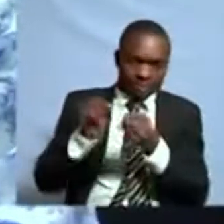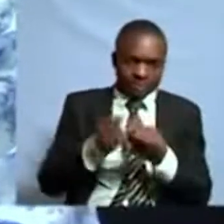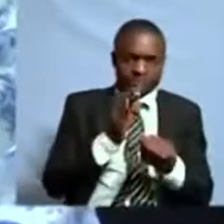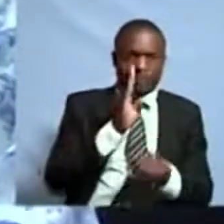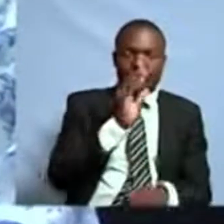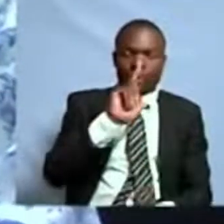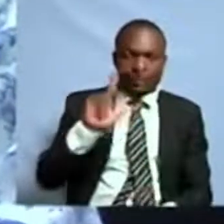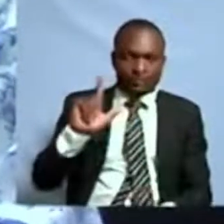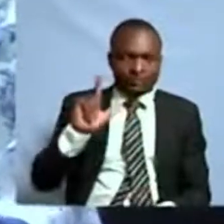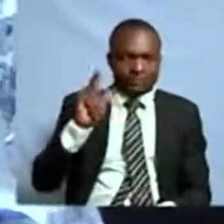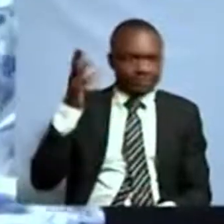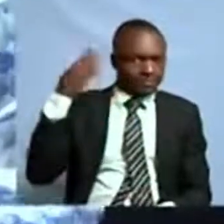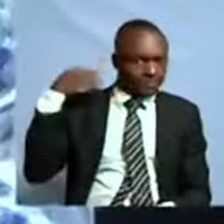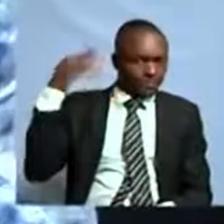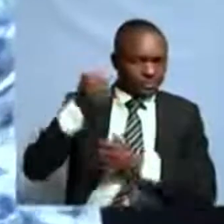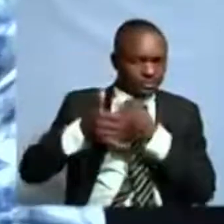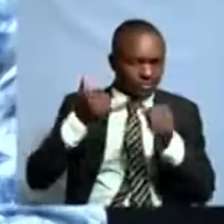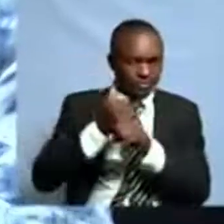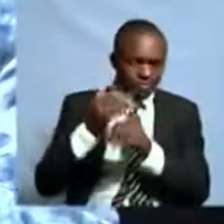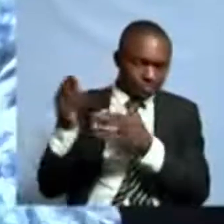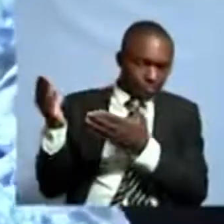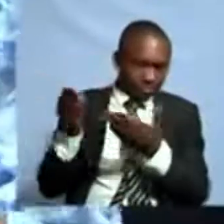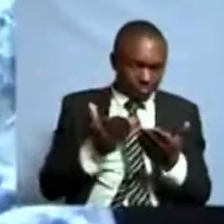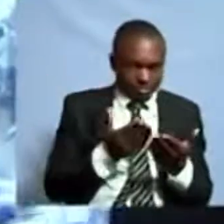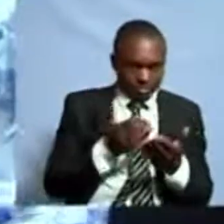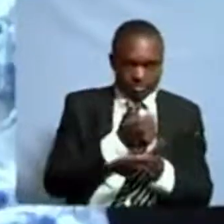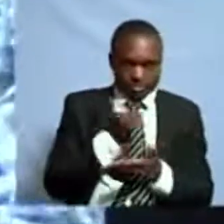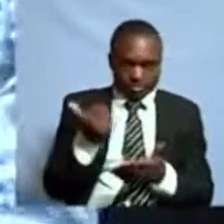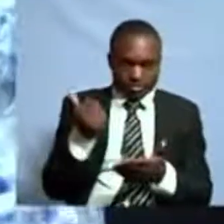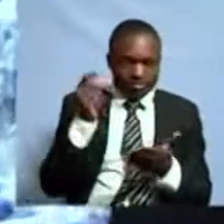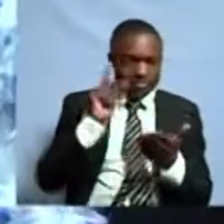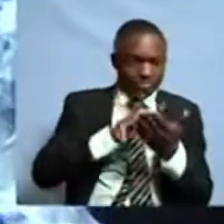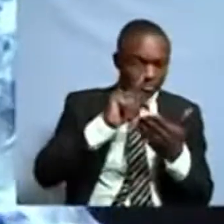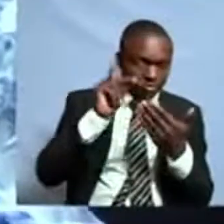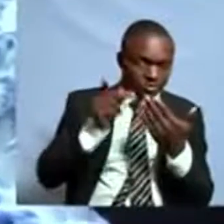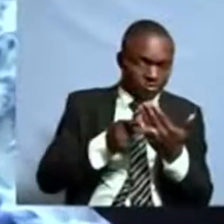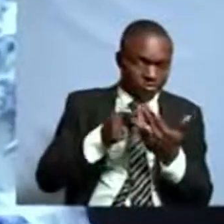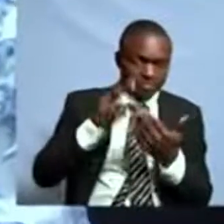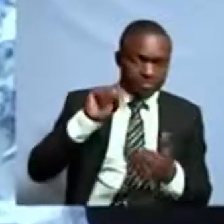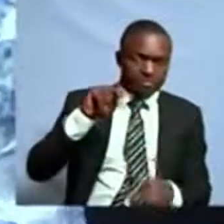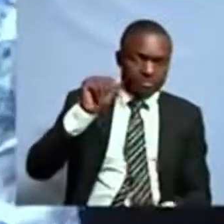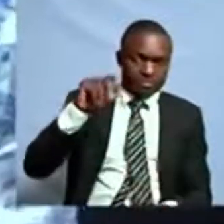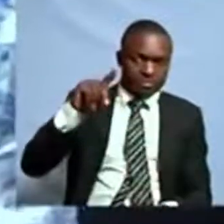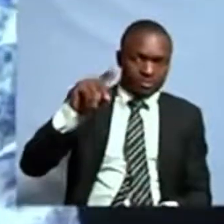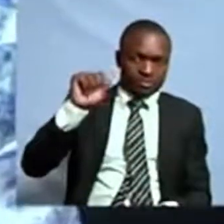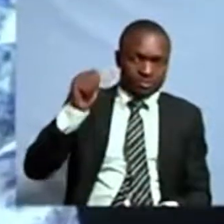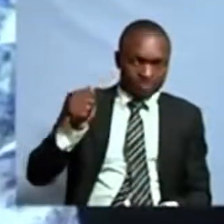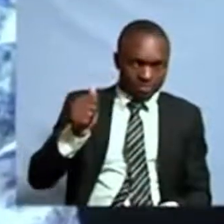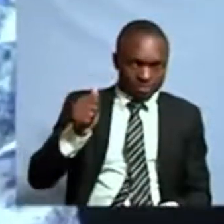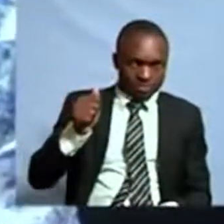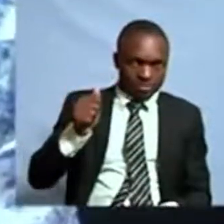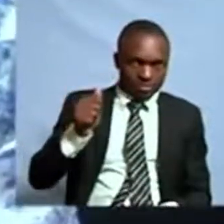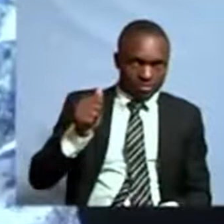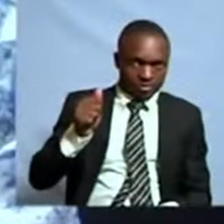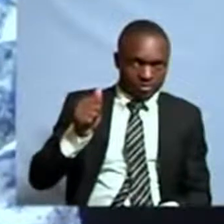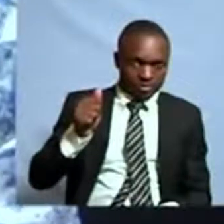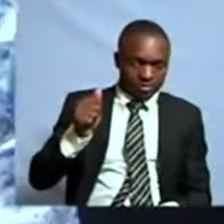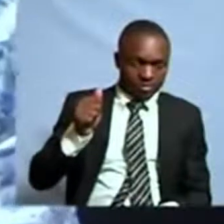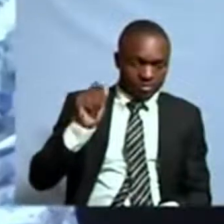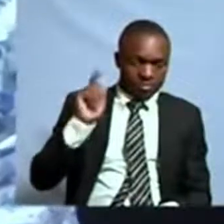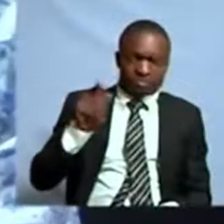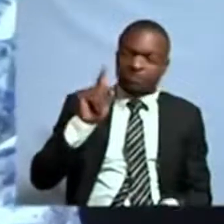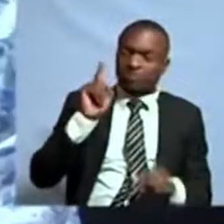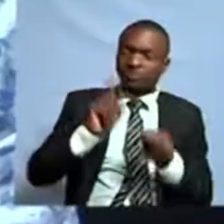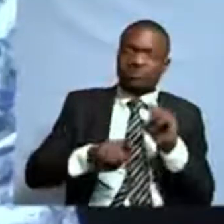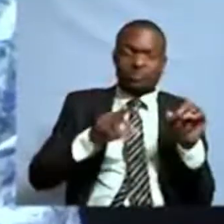ago about bringing the other schemes into NAPSA, PSPF and LASIF. And it cannot